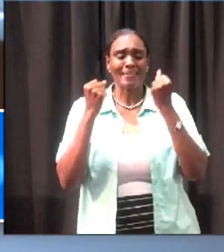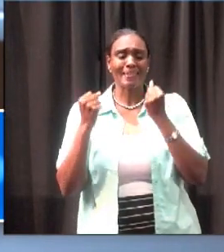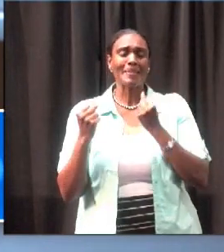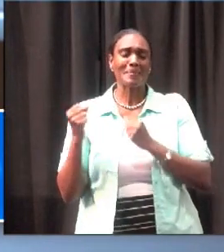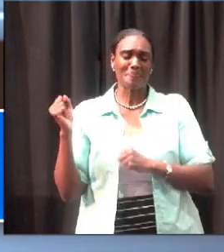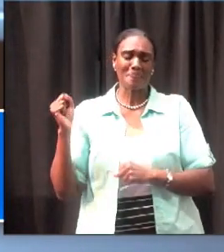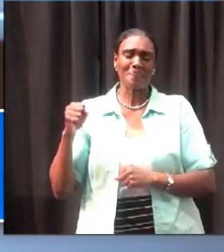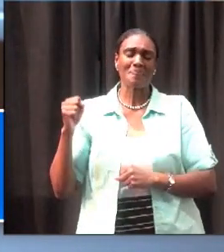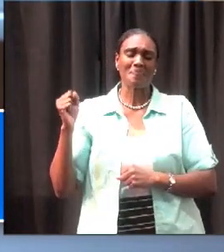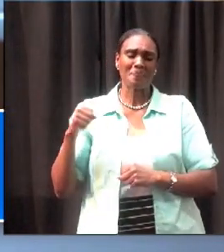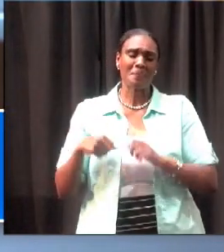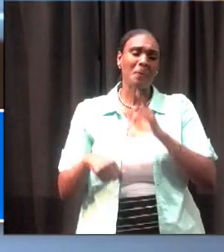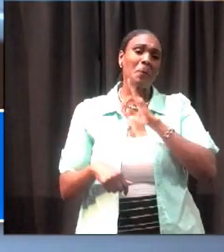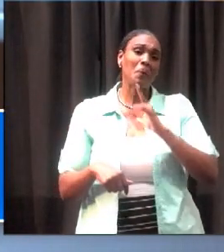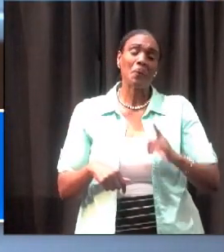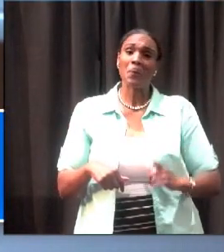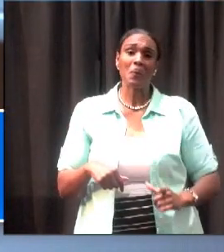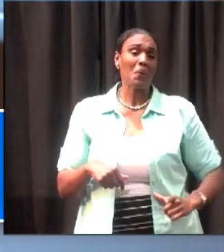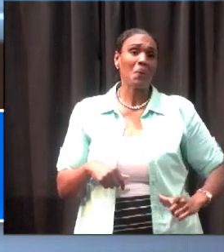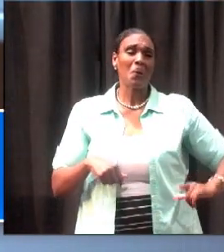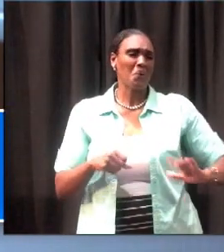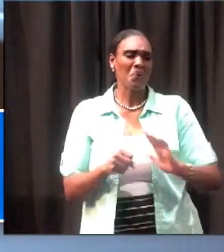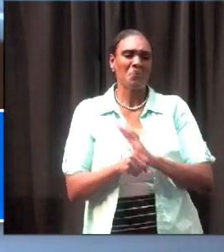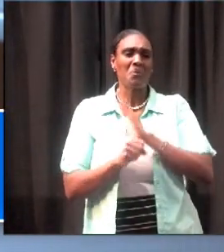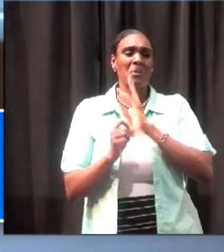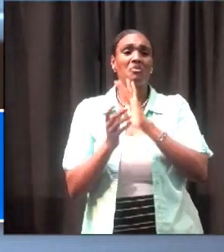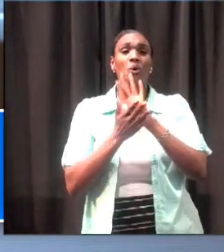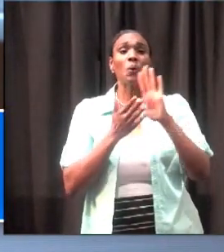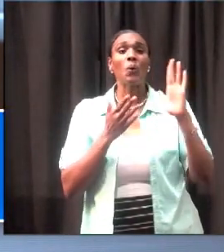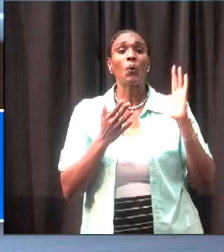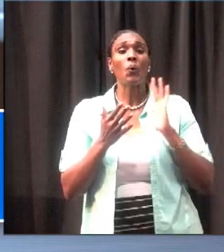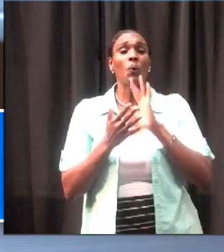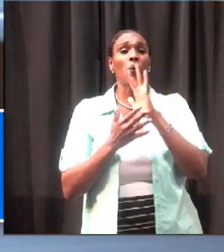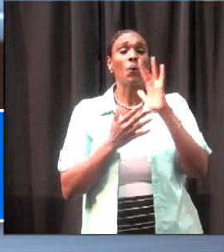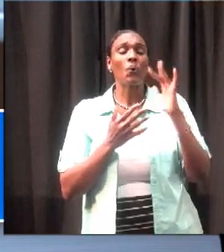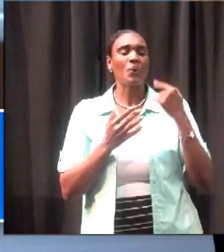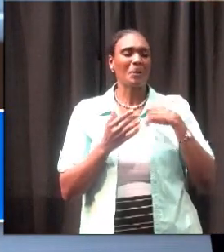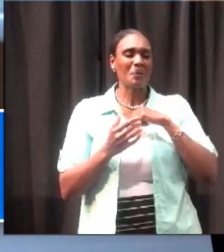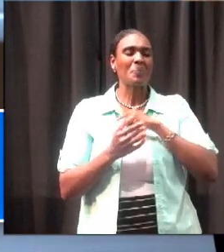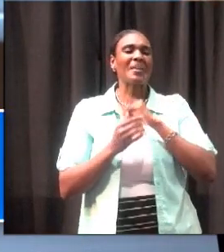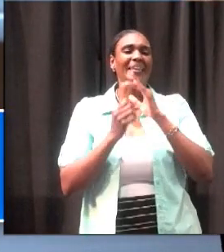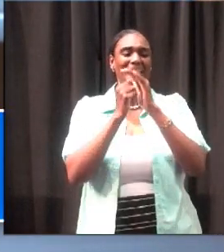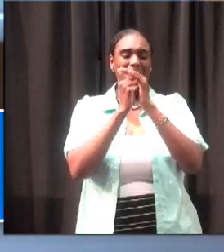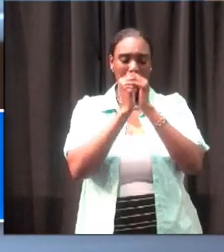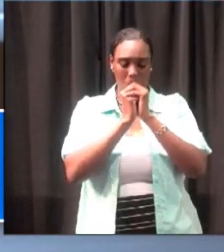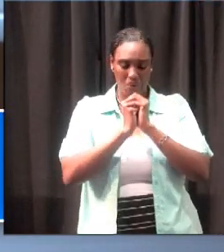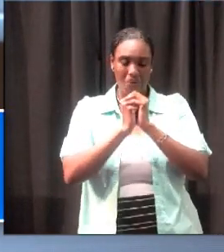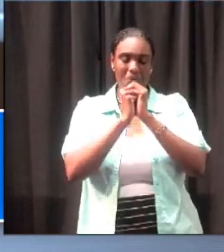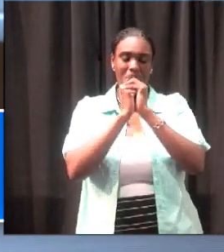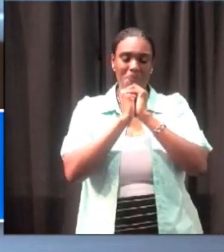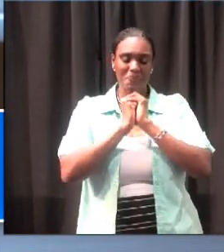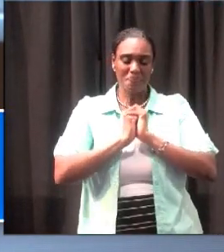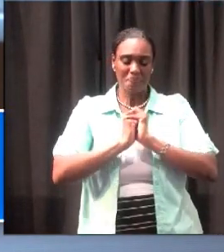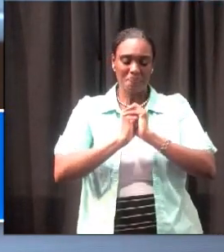yeah, Lord of glory, oh, we